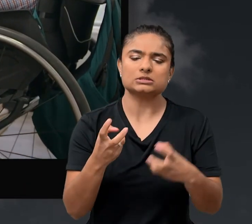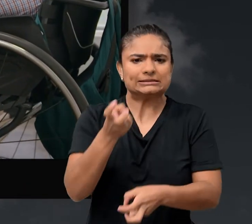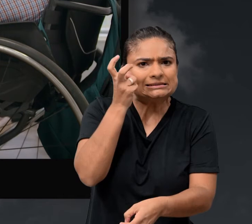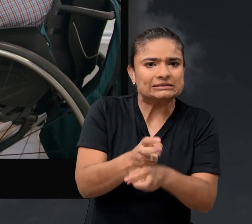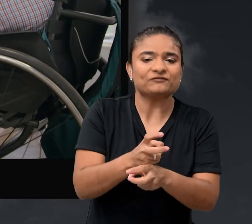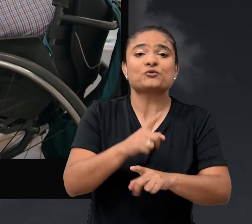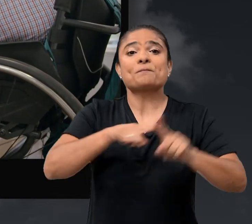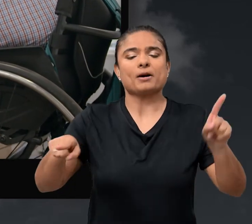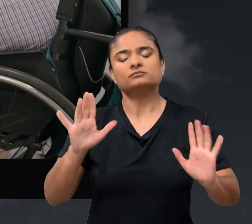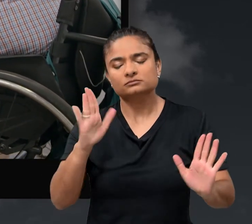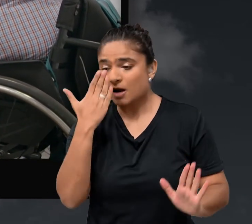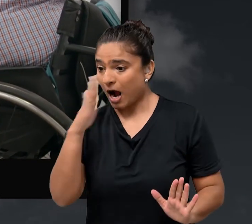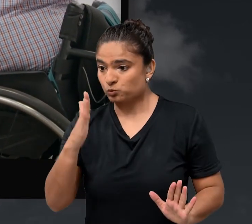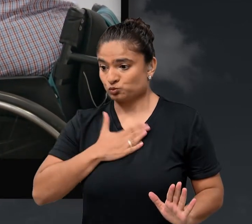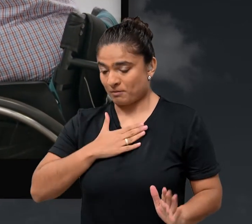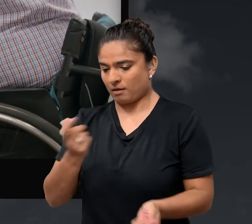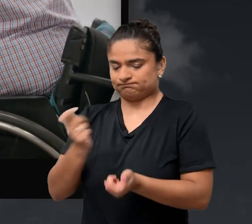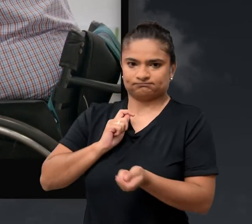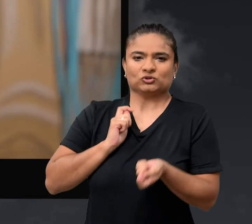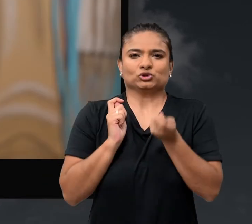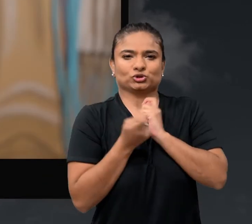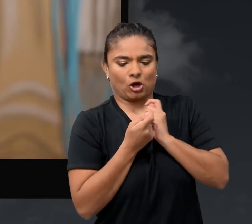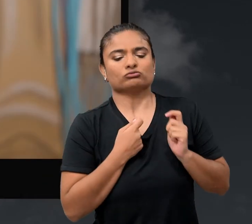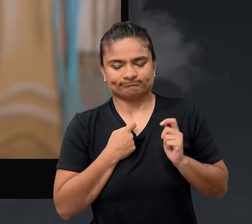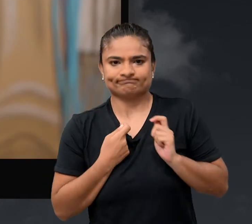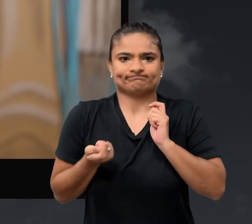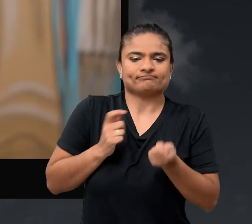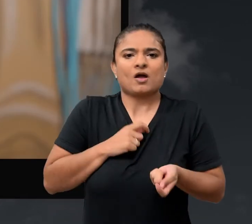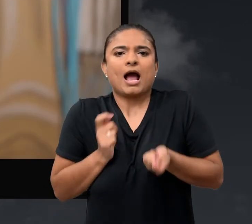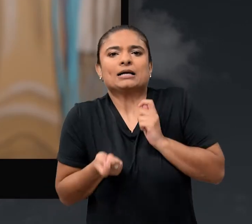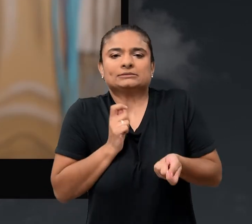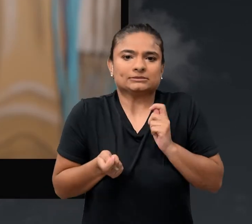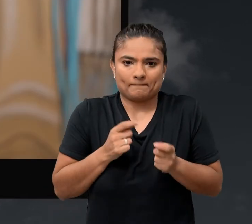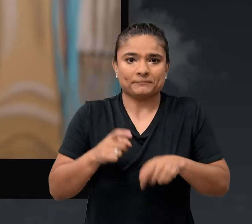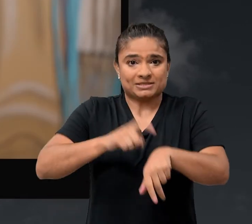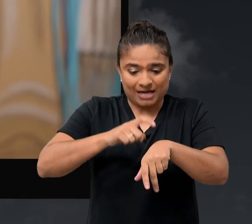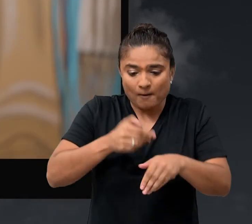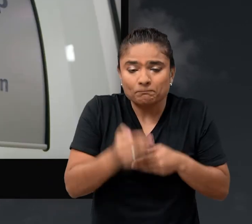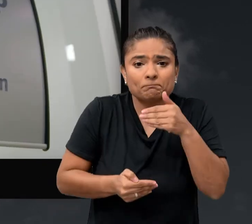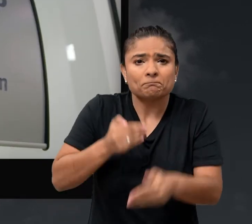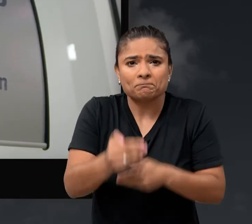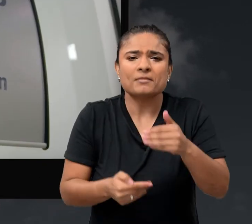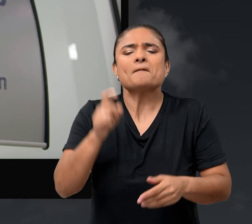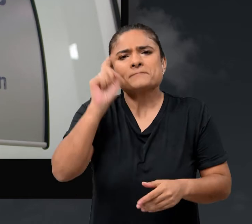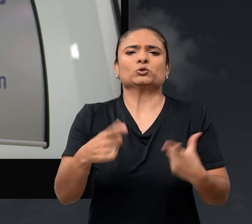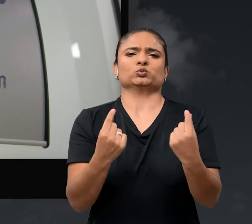you need to be quite stubborn to do this. This is a permanent situation, so the sooner you deal with it, the better.